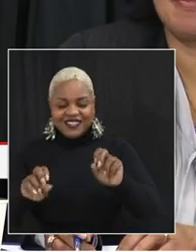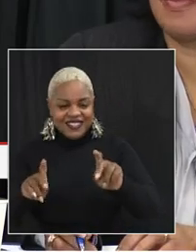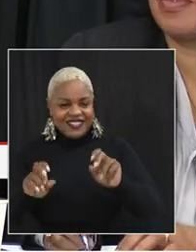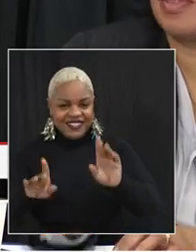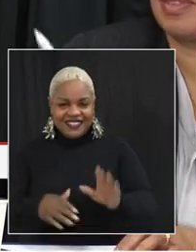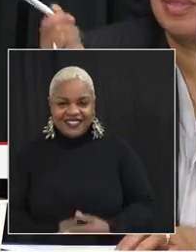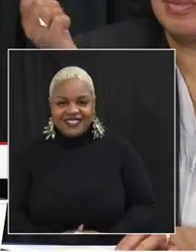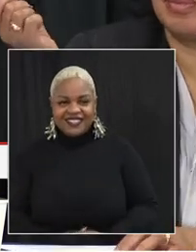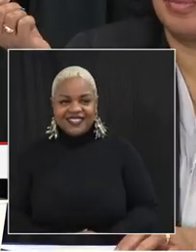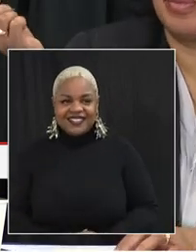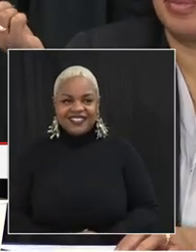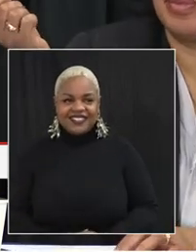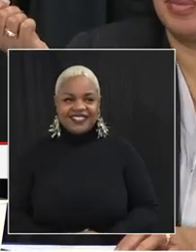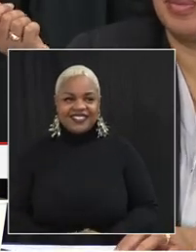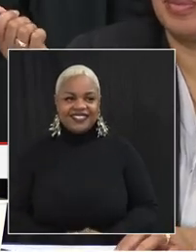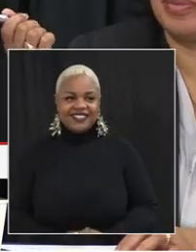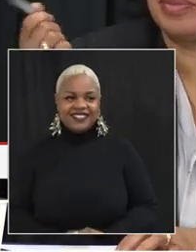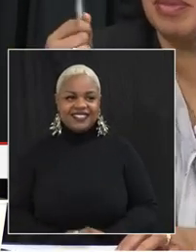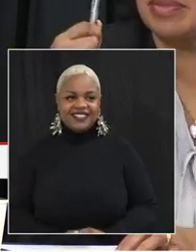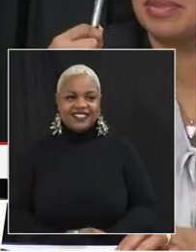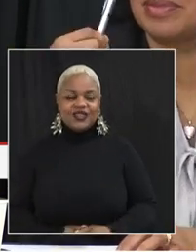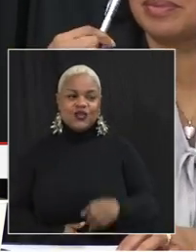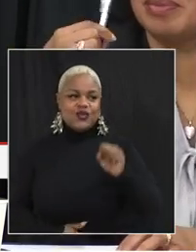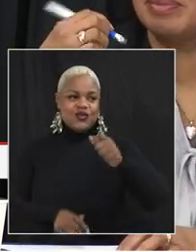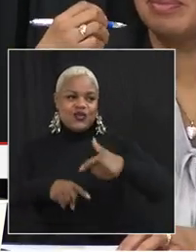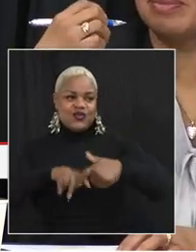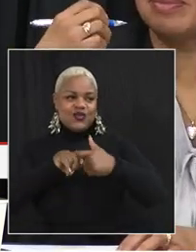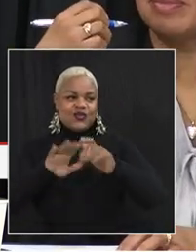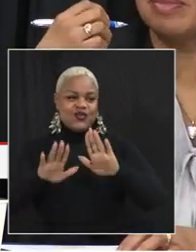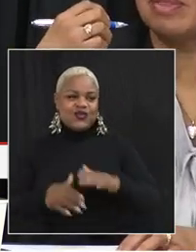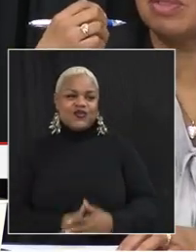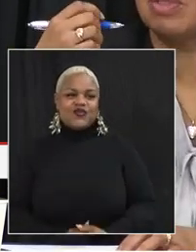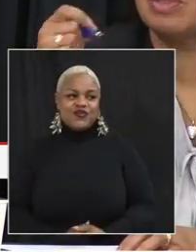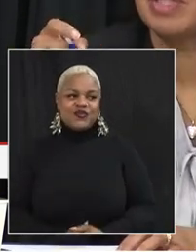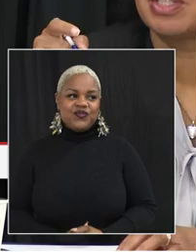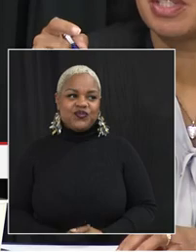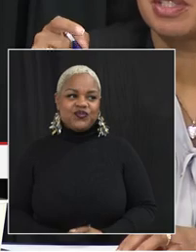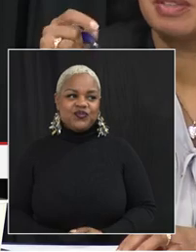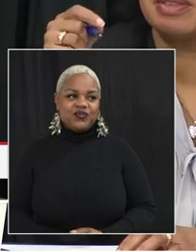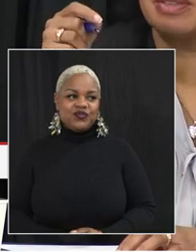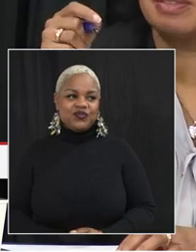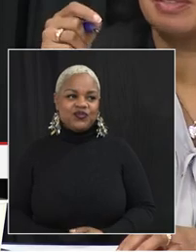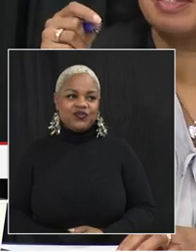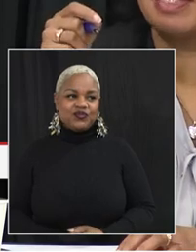got to line up over here. Go ahead, Alexis.